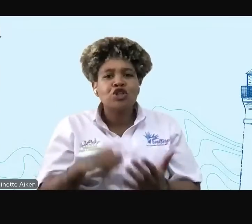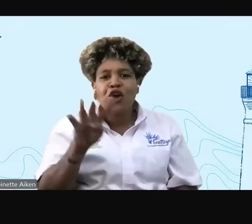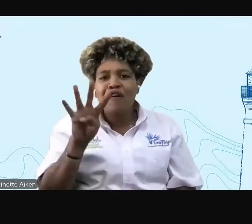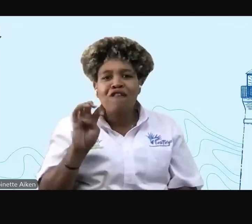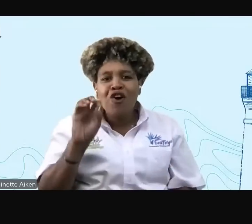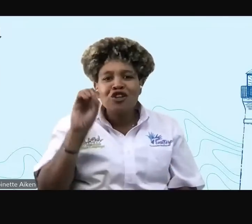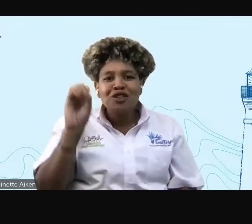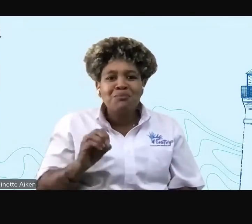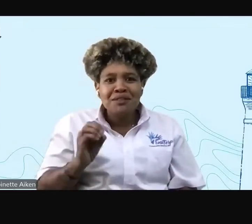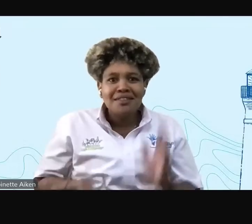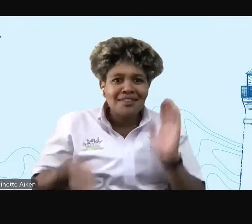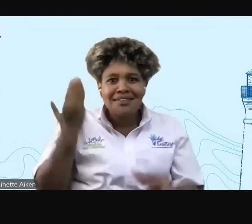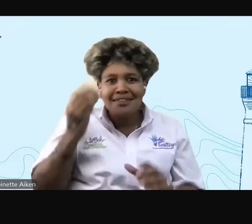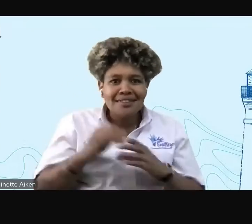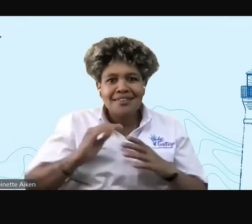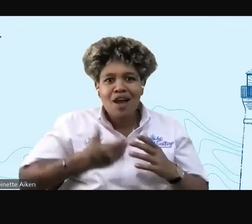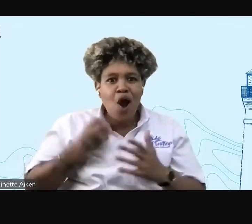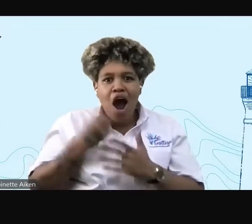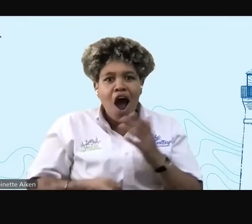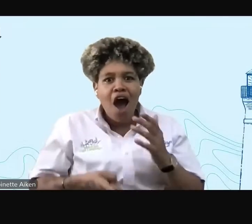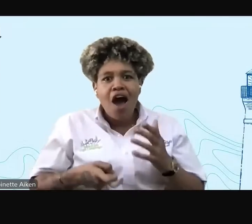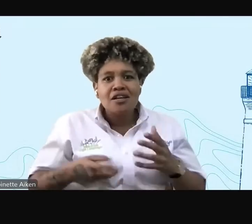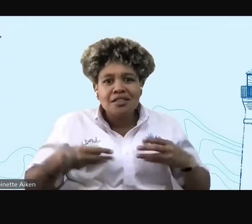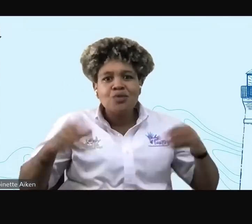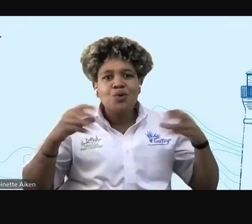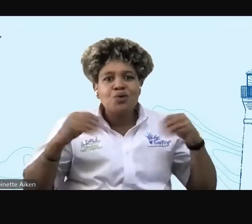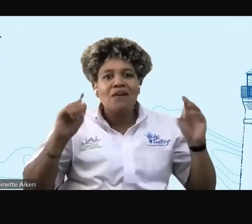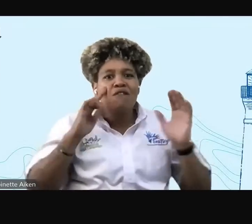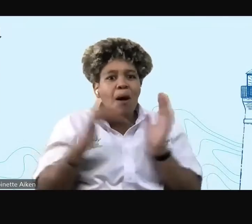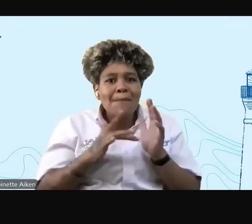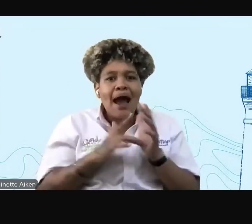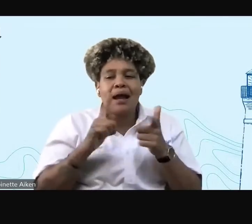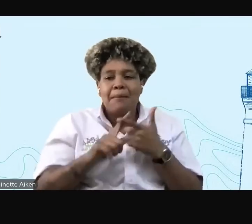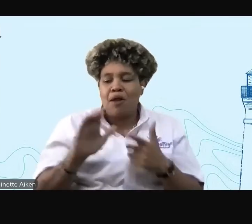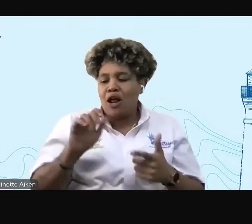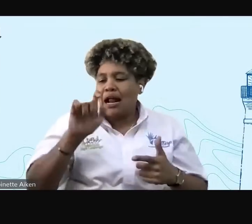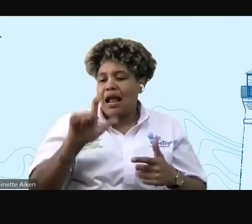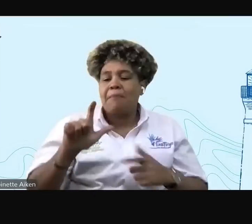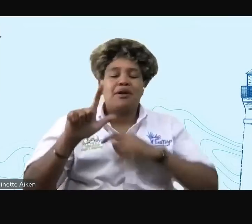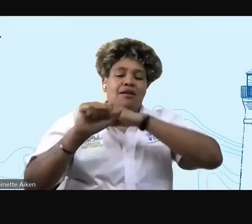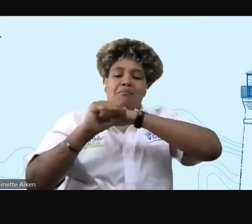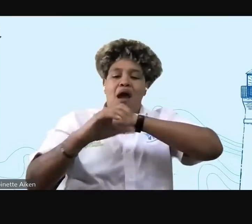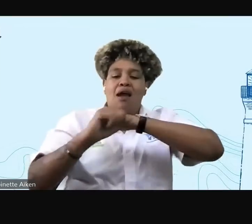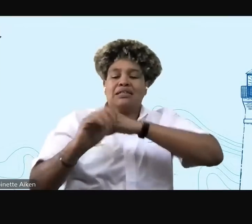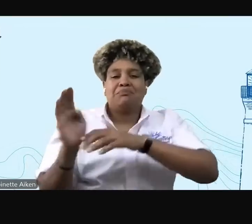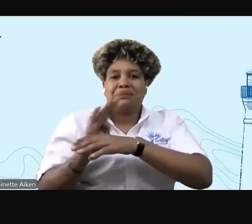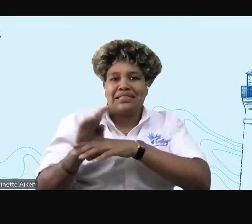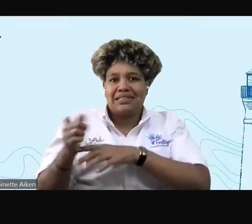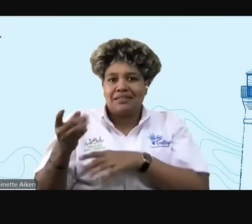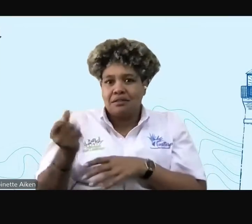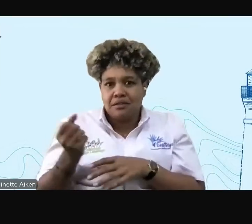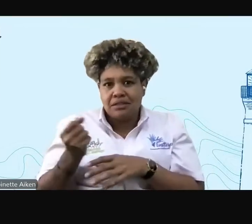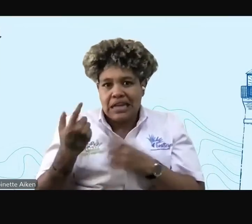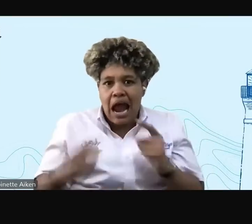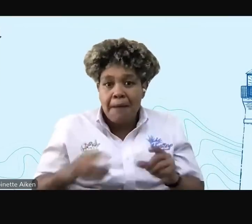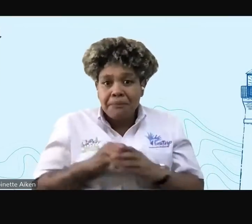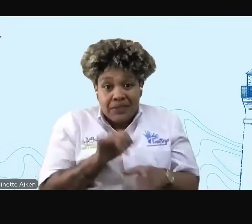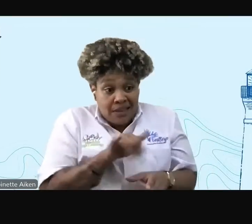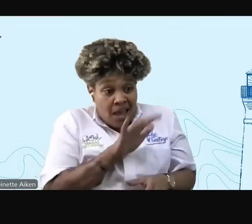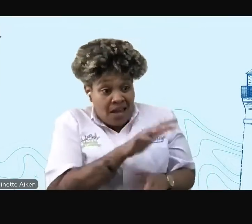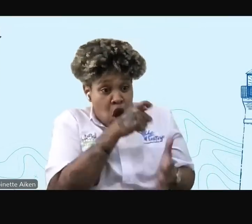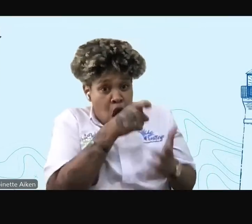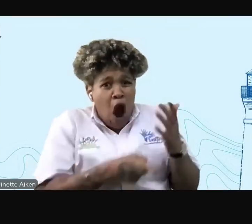1,400% inflation in our cost of goods sold for our banking and capital markets business. In the face of that